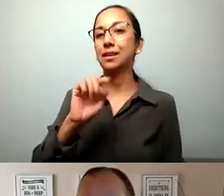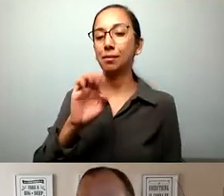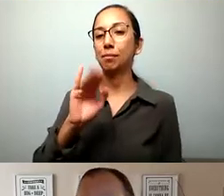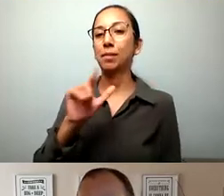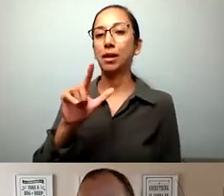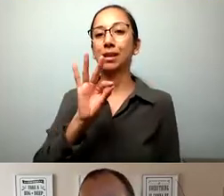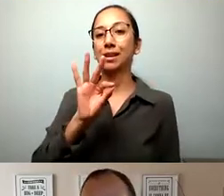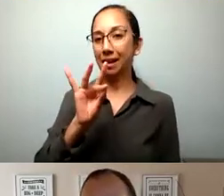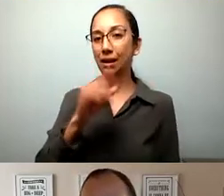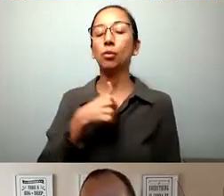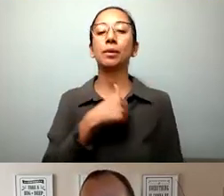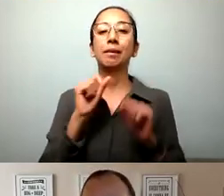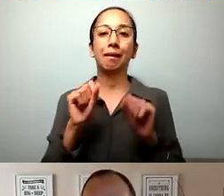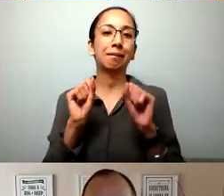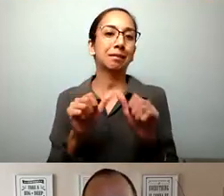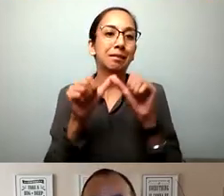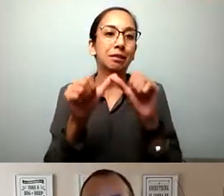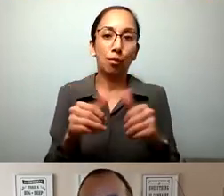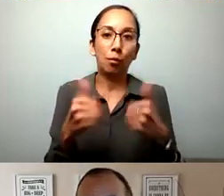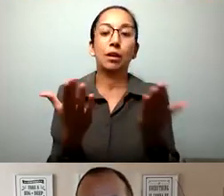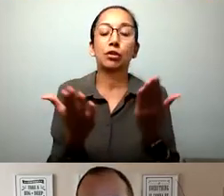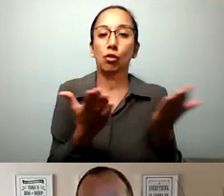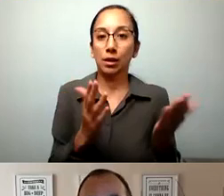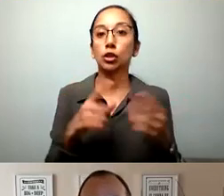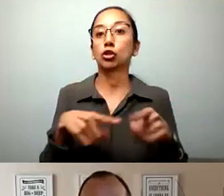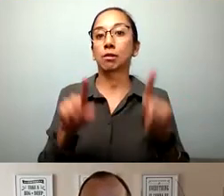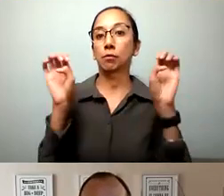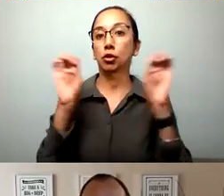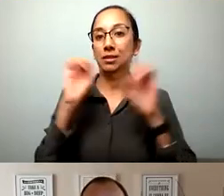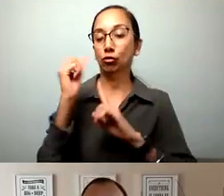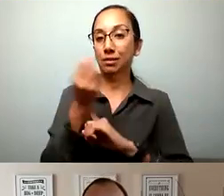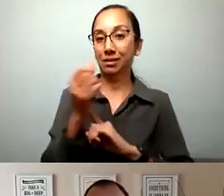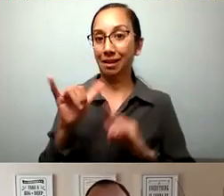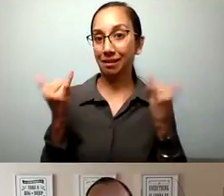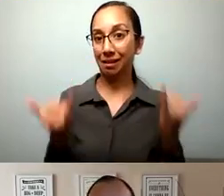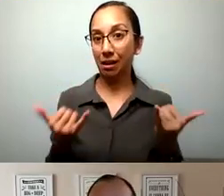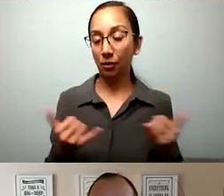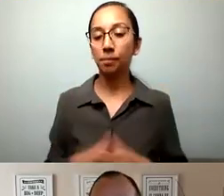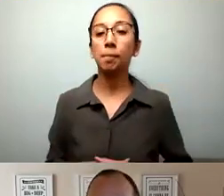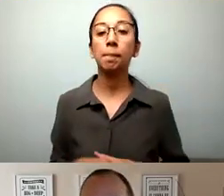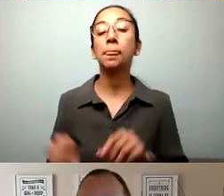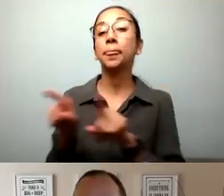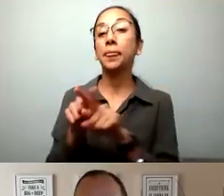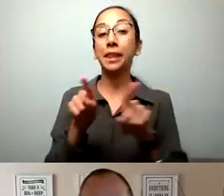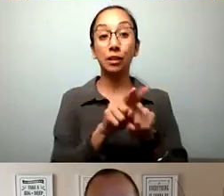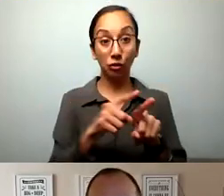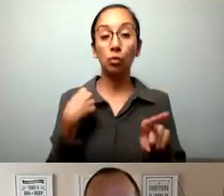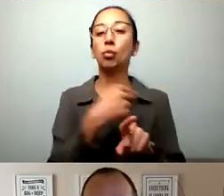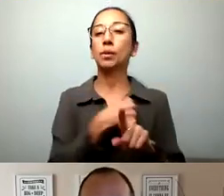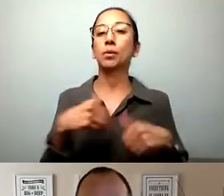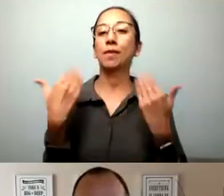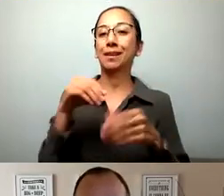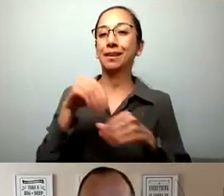continue to deliver services in emergency conditions like the one we're in now. The division is also implementing in-person assessments, as